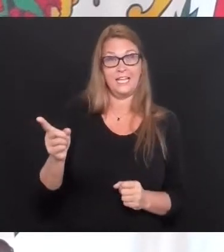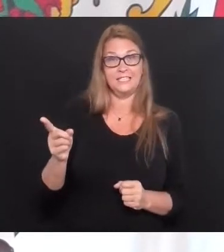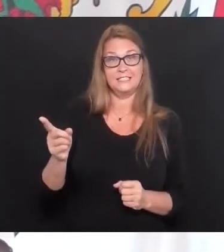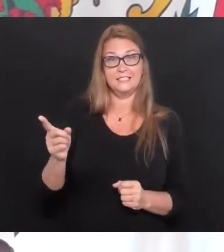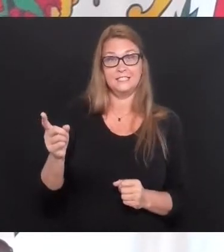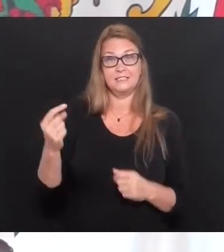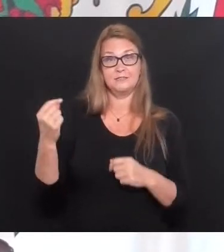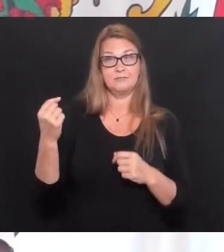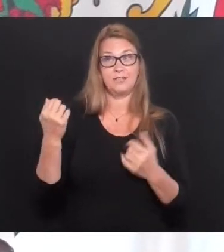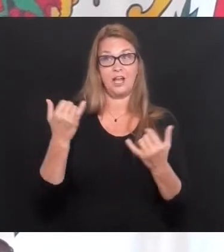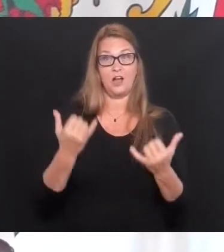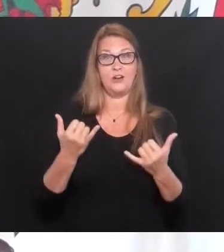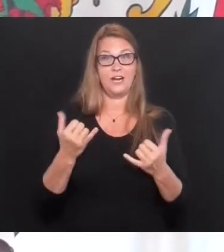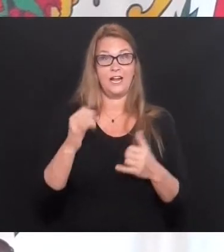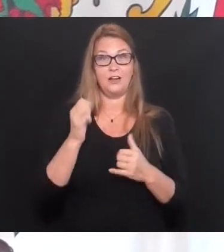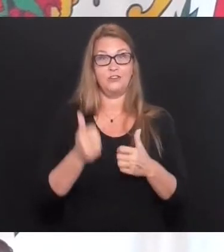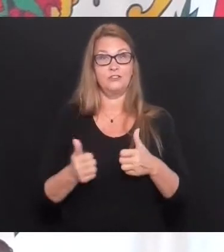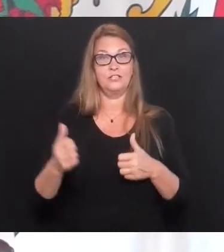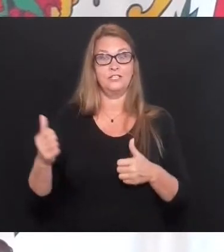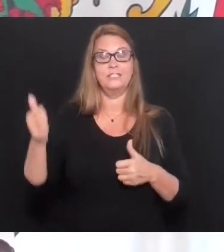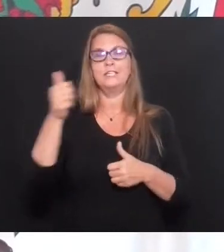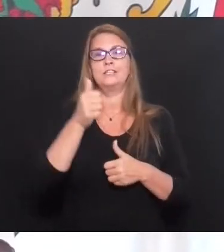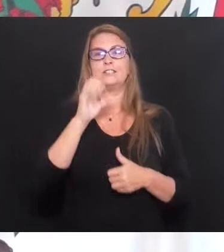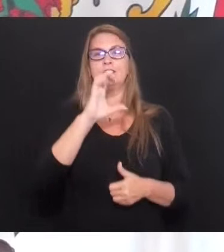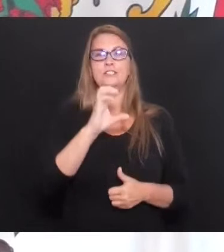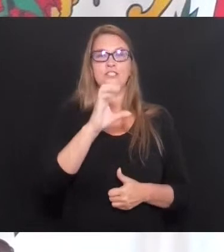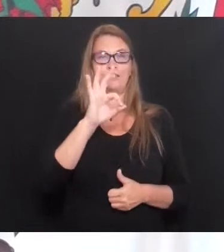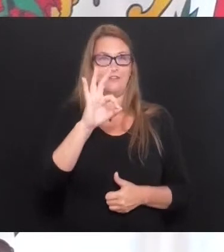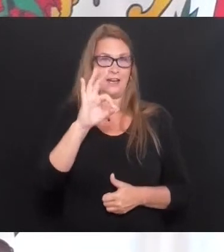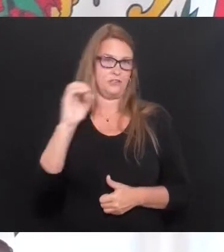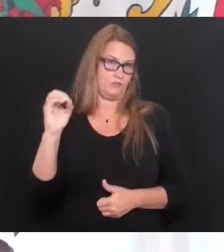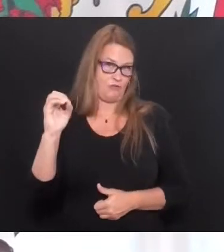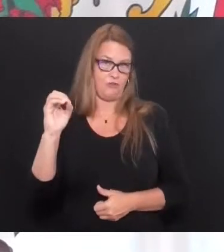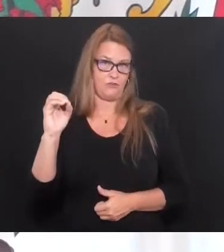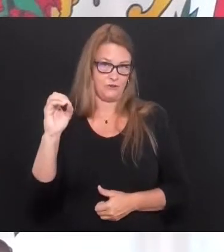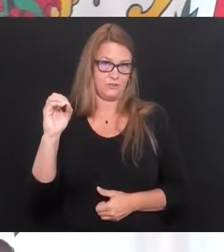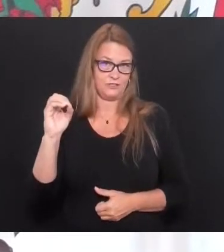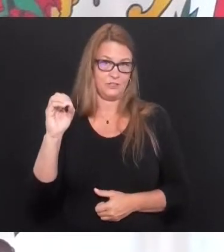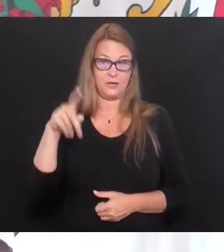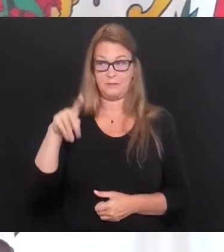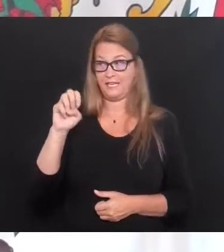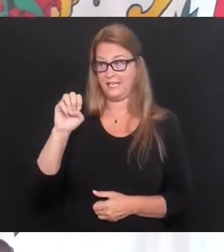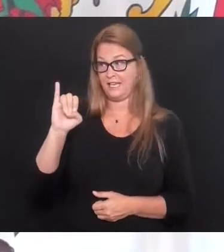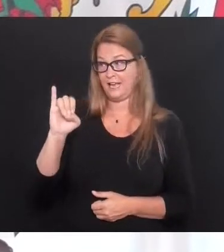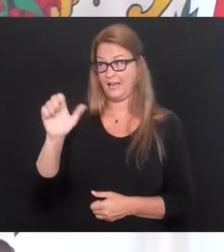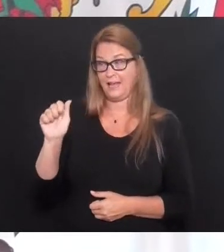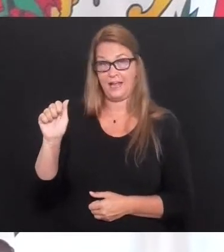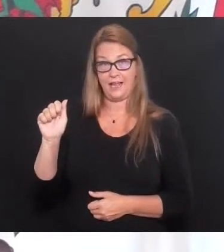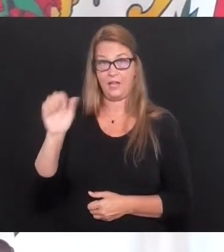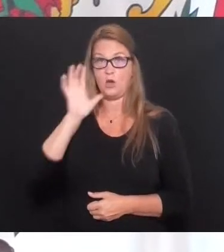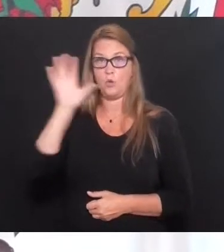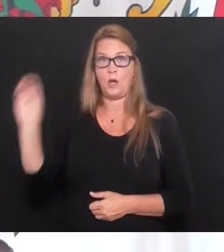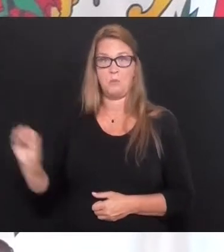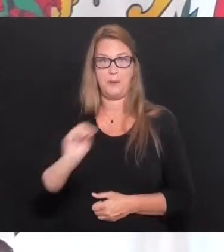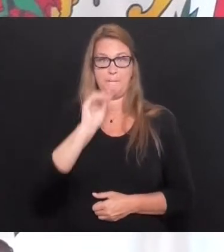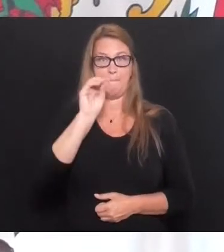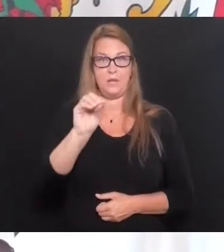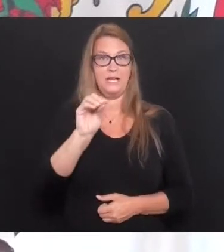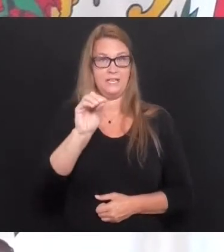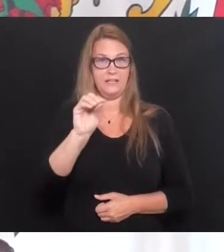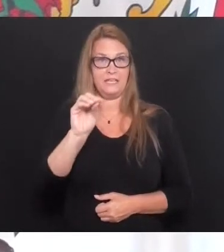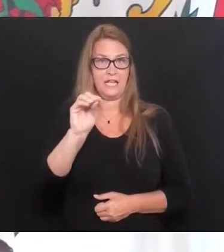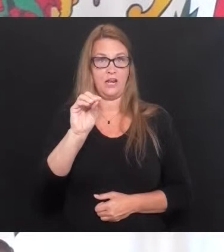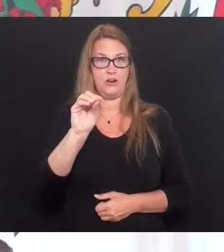our current chief financial officer of PEIA, will be taking the interim position of Ted